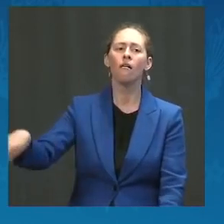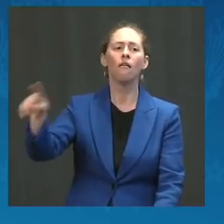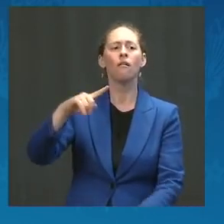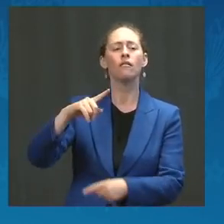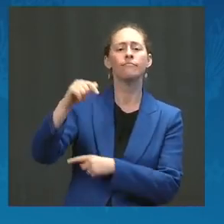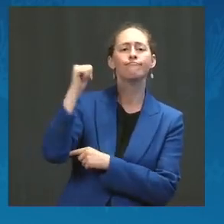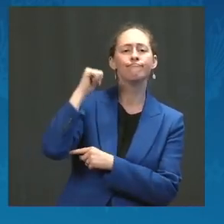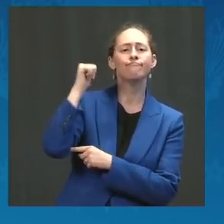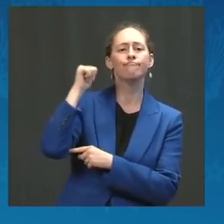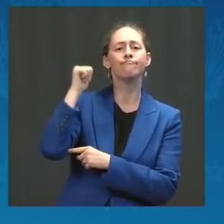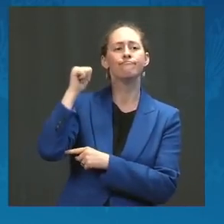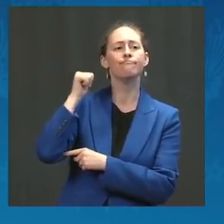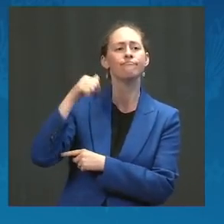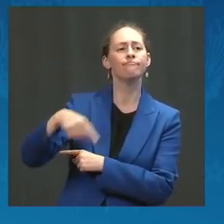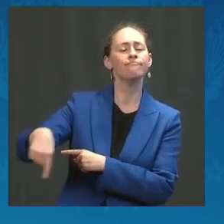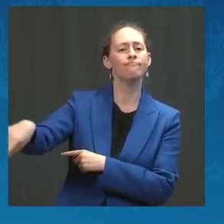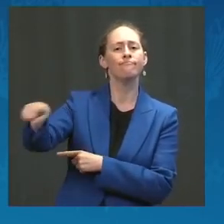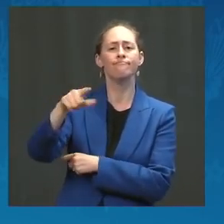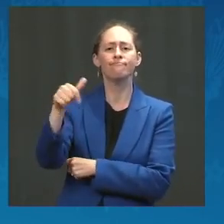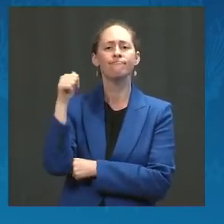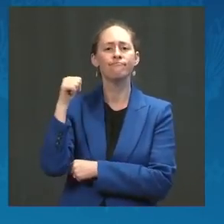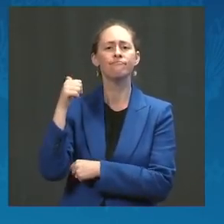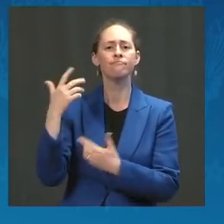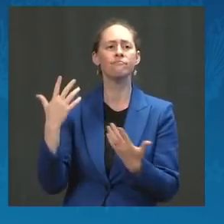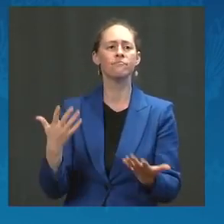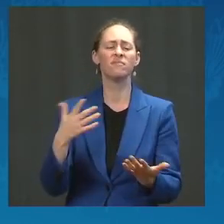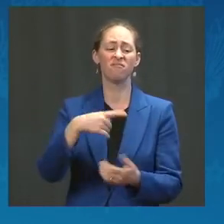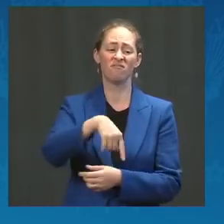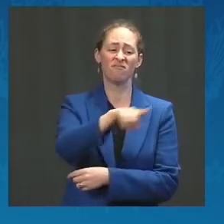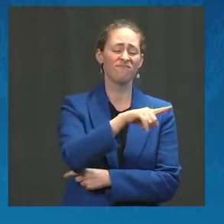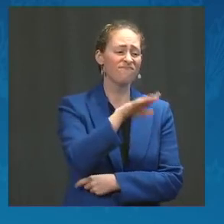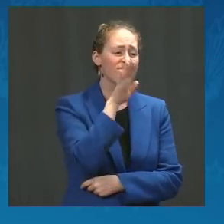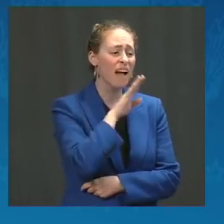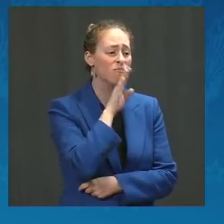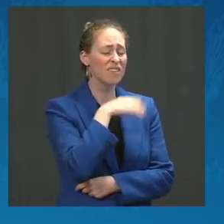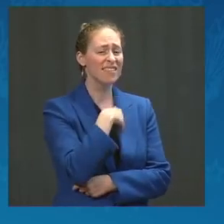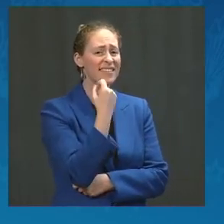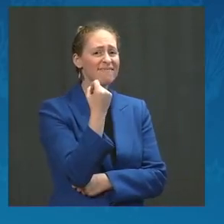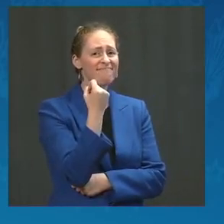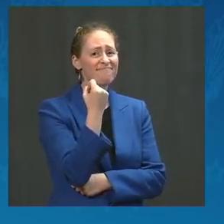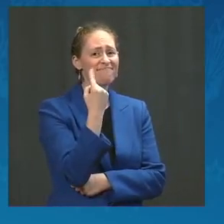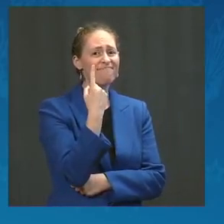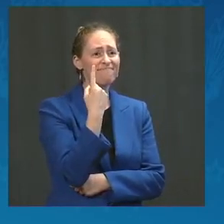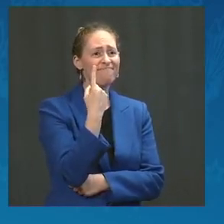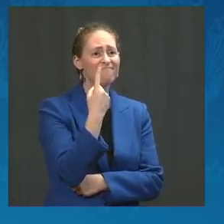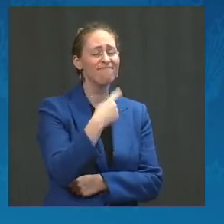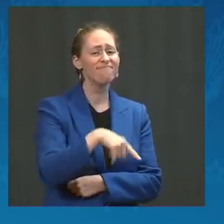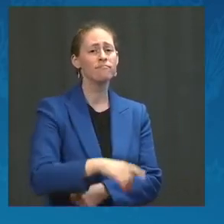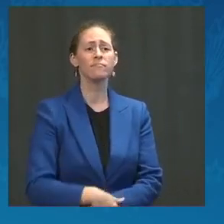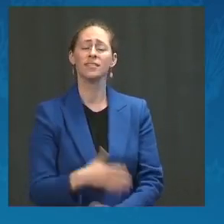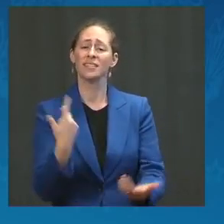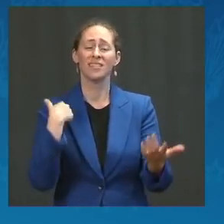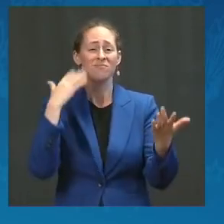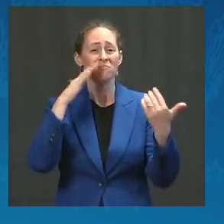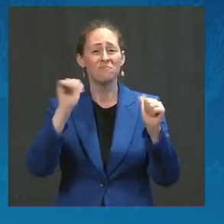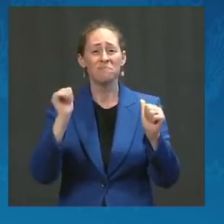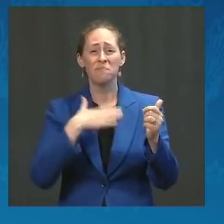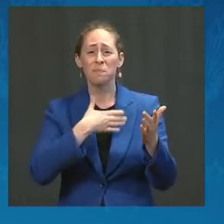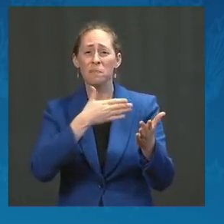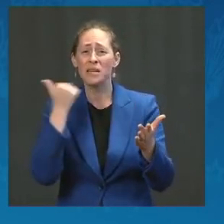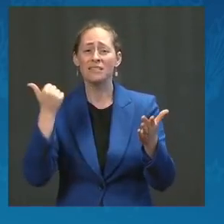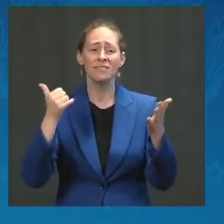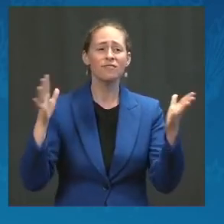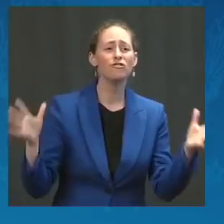vaccinated. But I want you to know that I'm going to continue to do everything I can to encourage the unvaccinated to